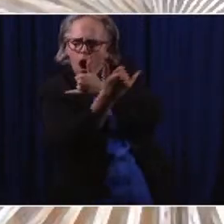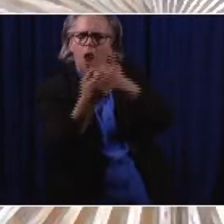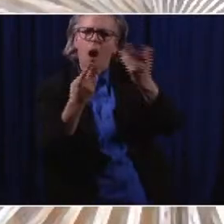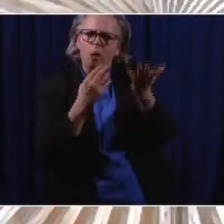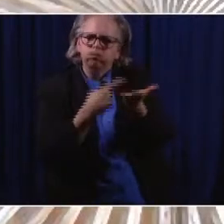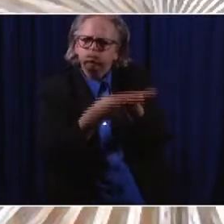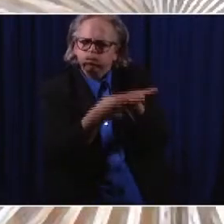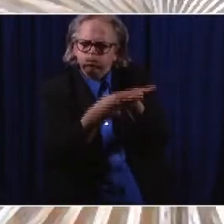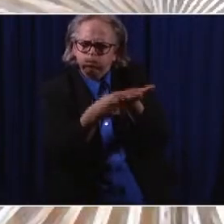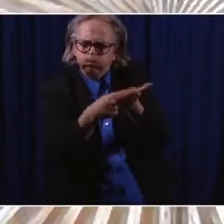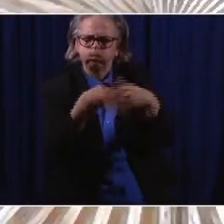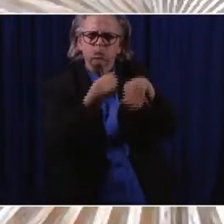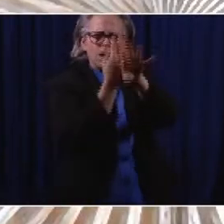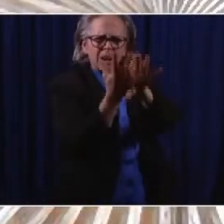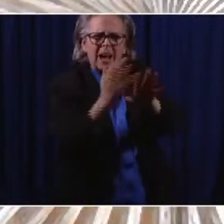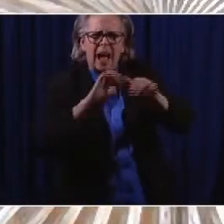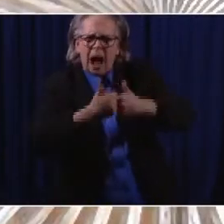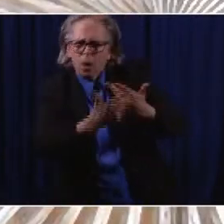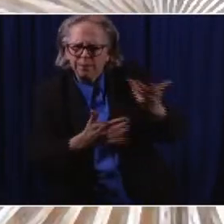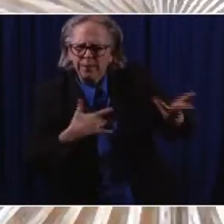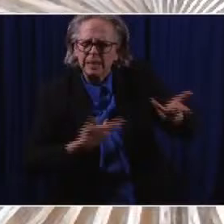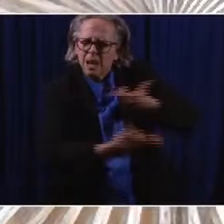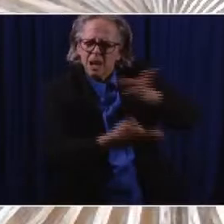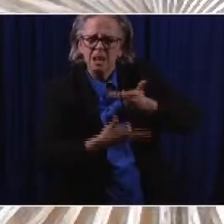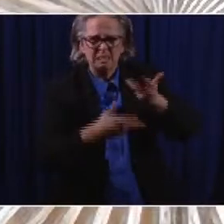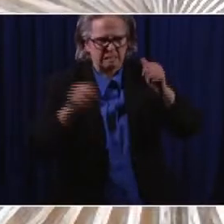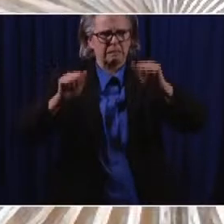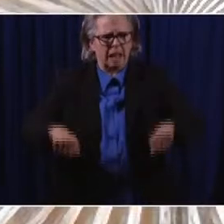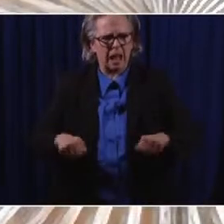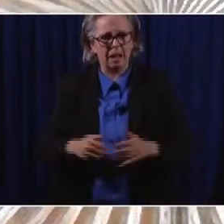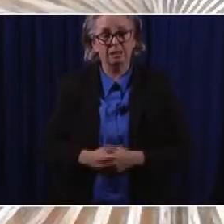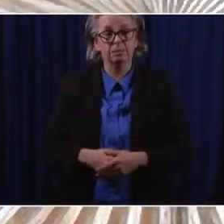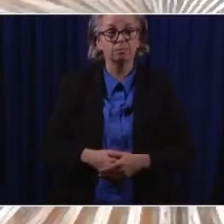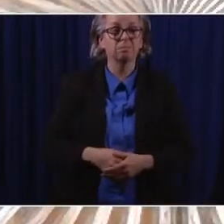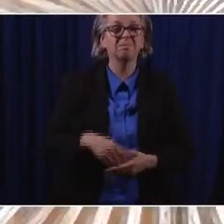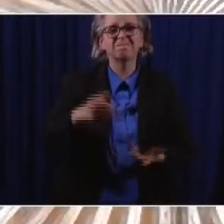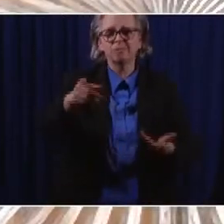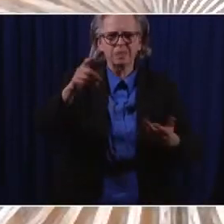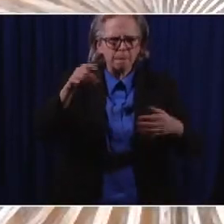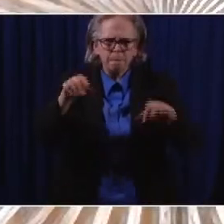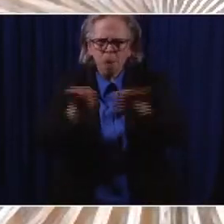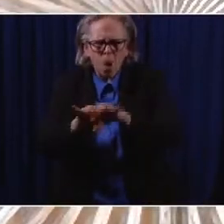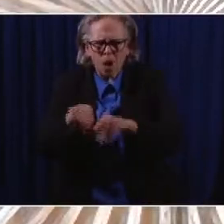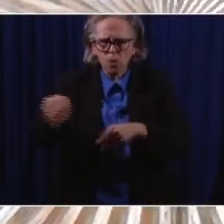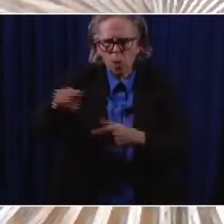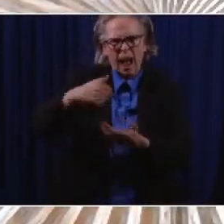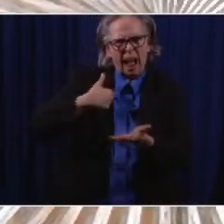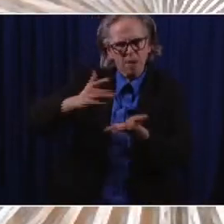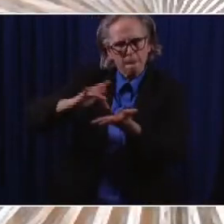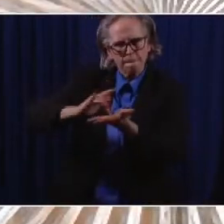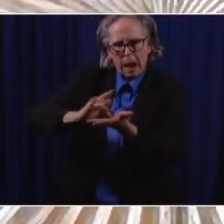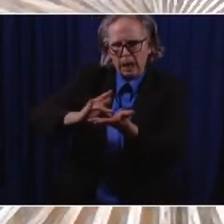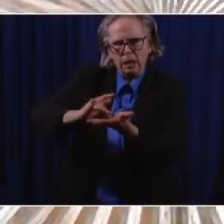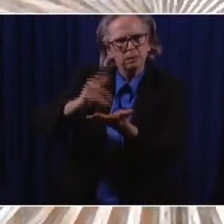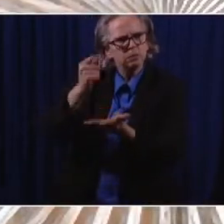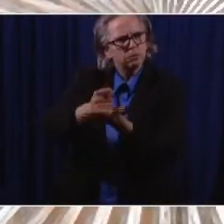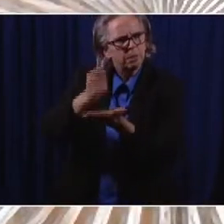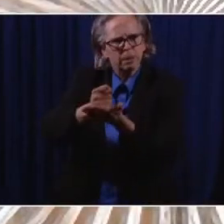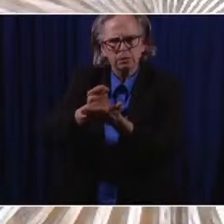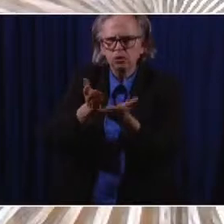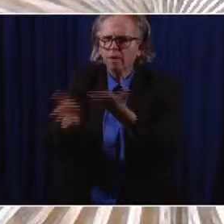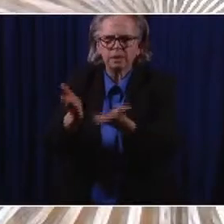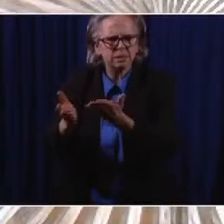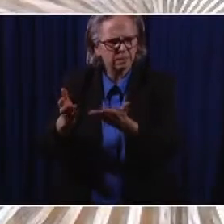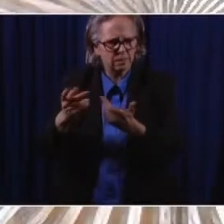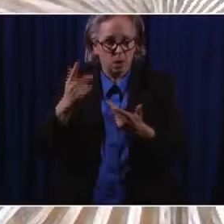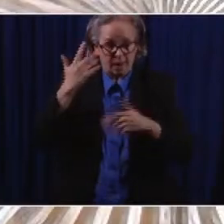also wanted to make sure that important medication-assisted treatment services through our opiate treatment programs remained